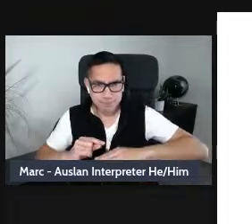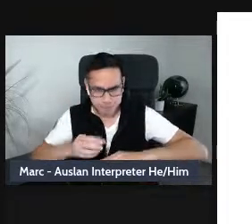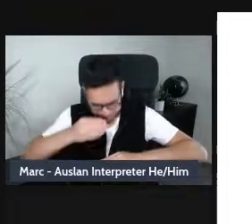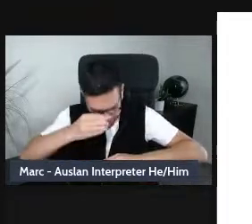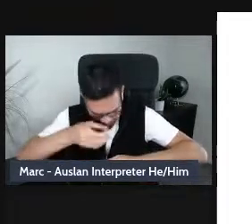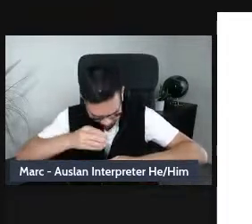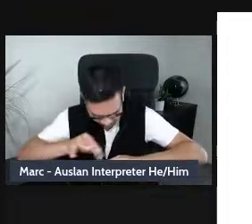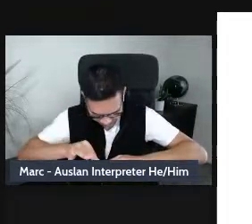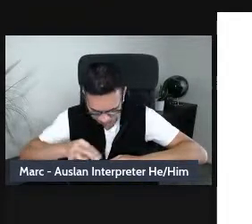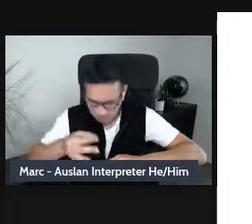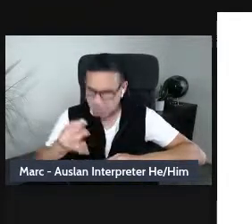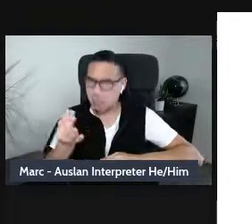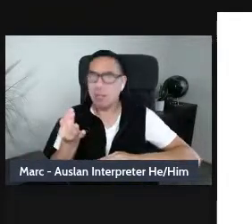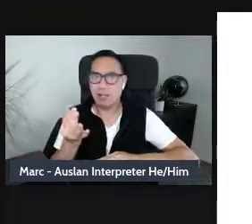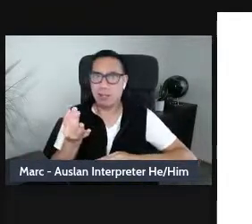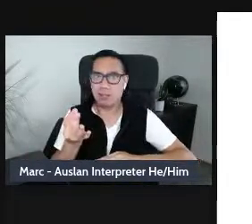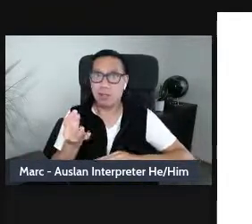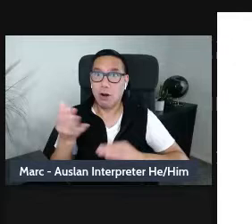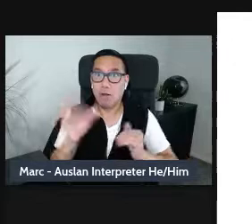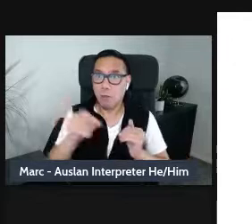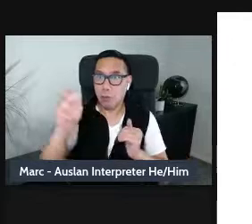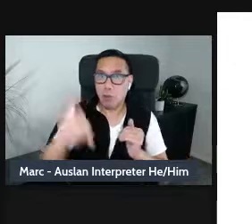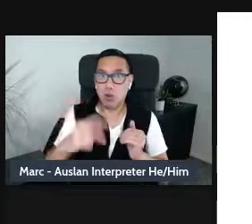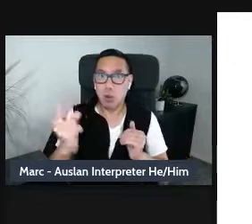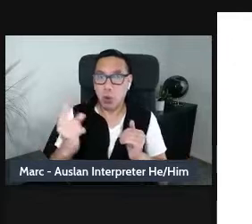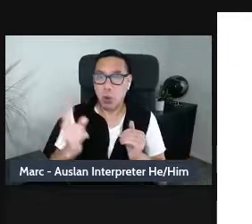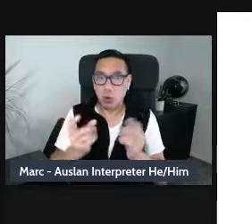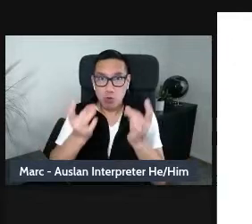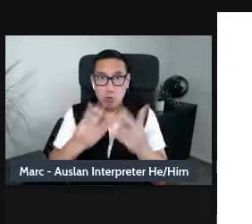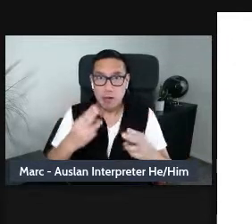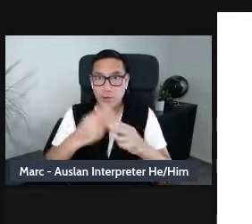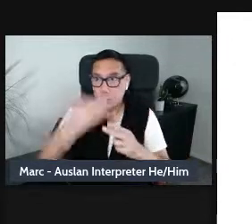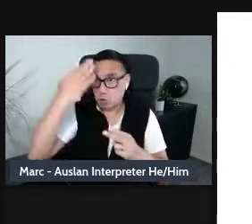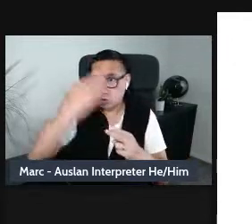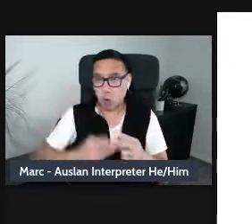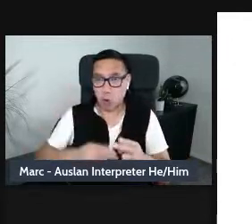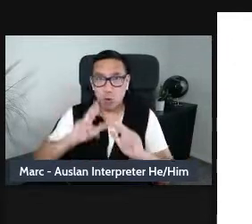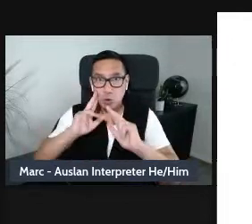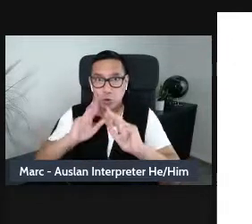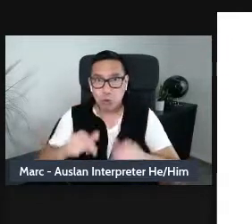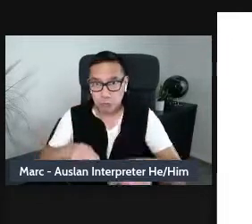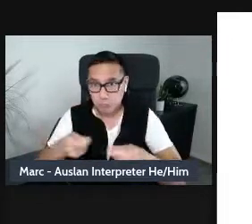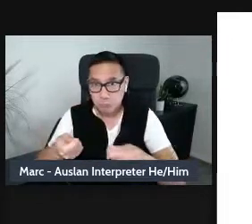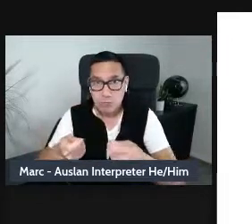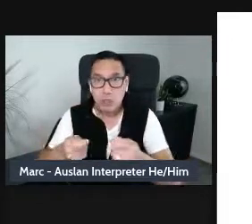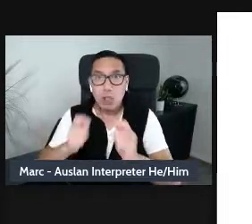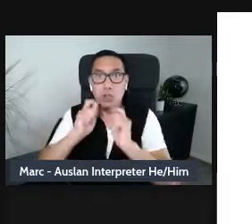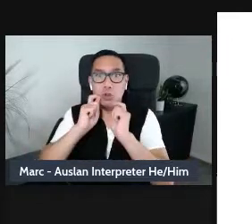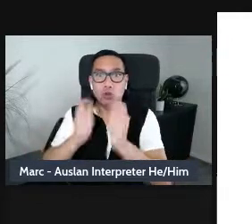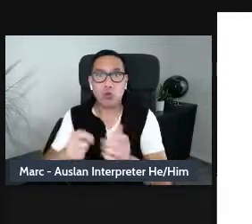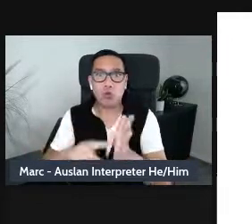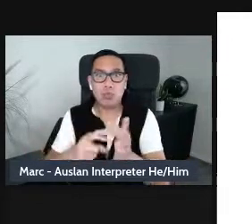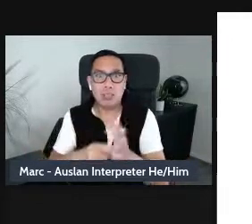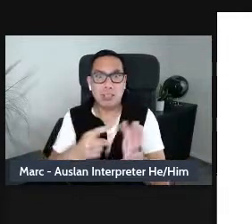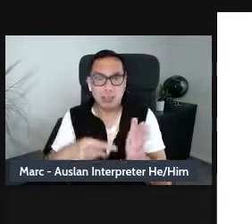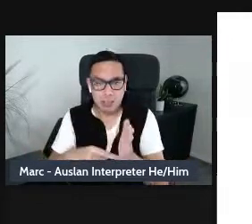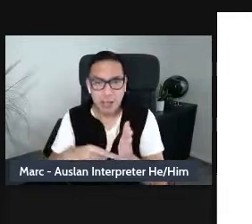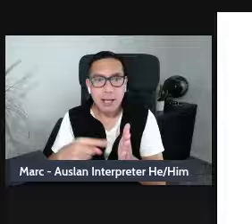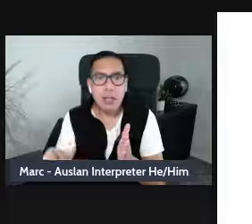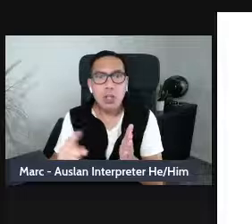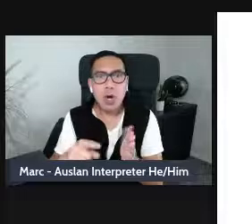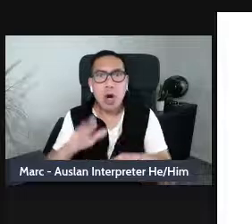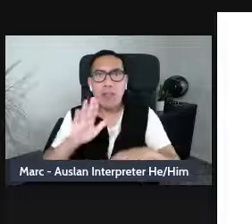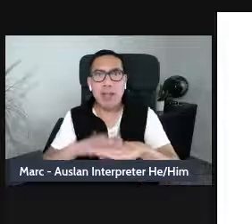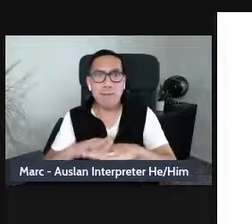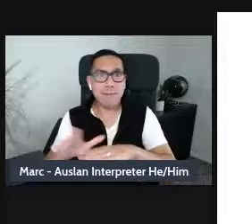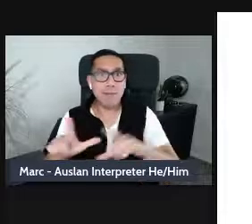people during treatment for stroke. And you can see in the picture on the left, that is an MRI scan showing in the